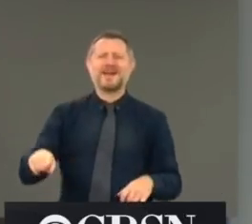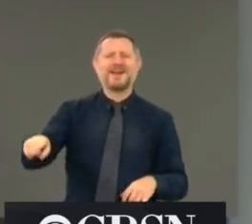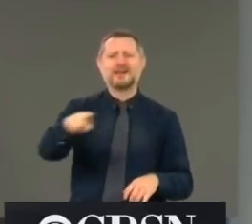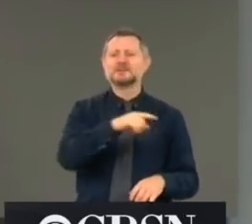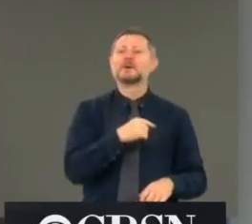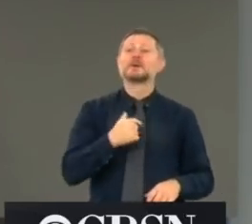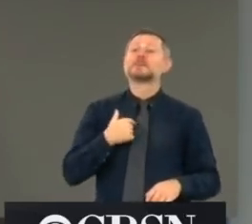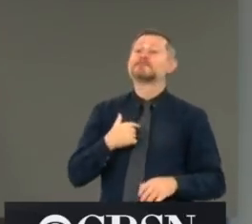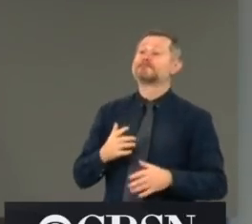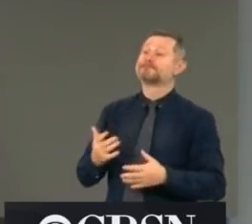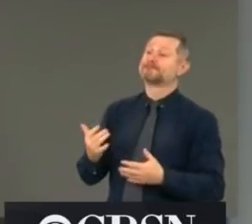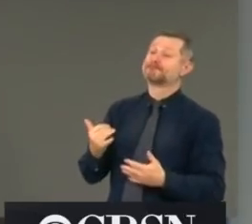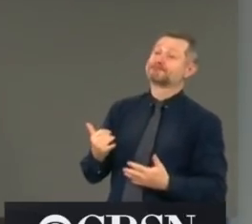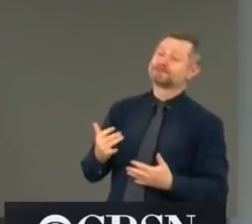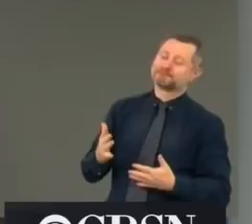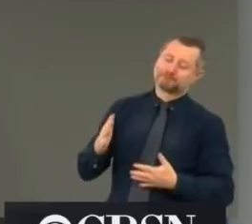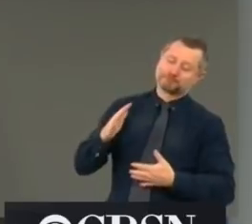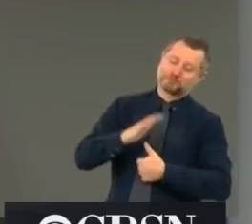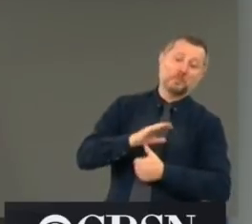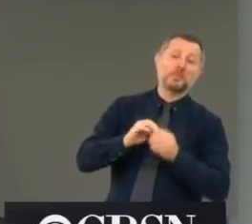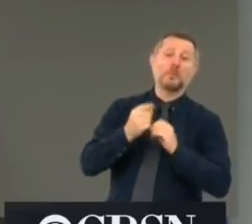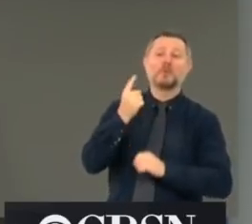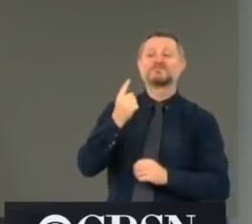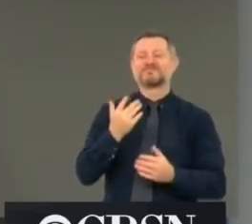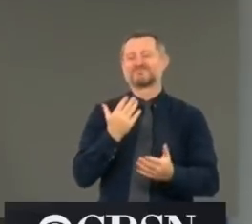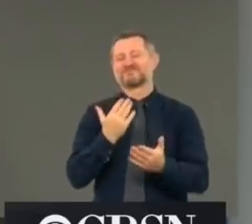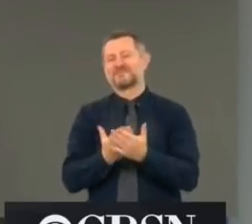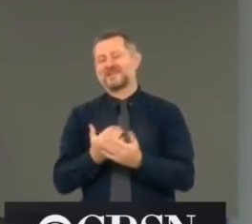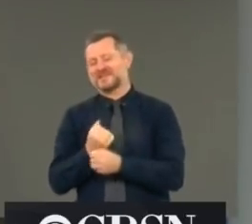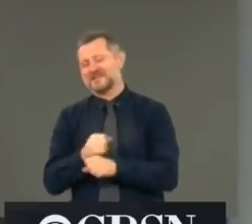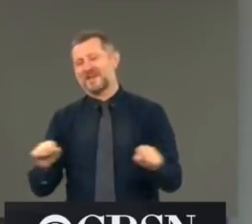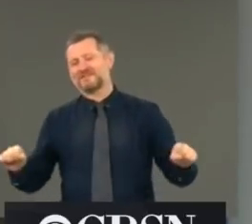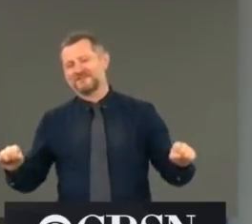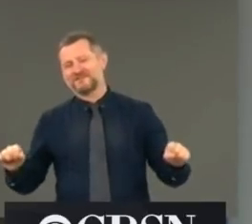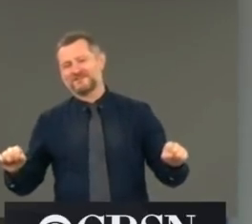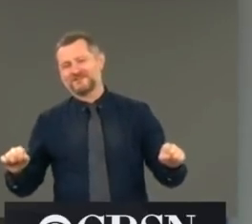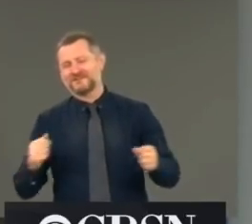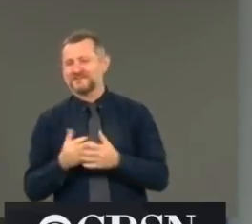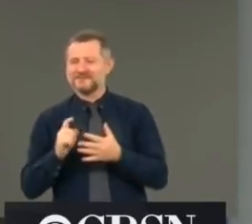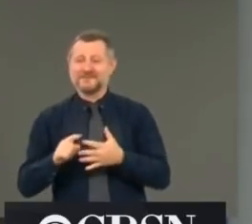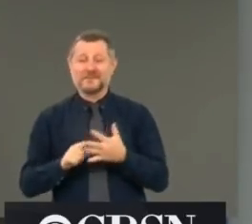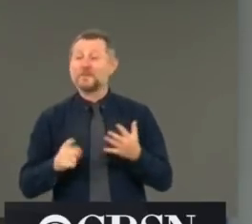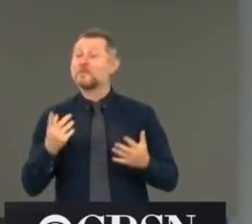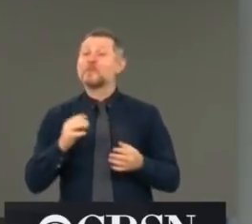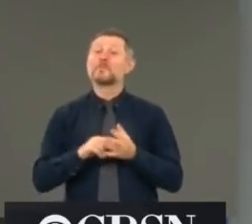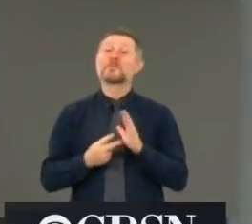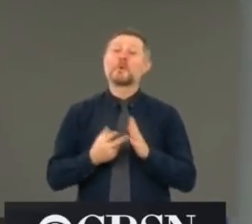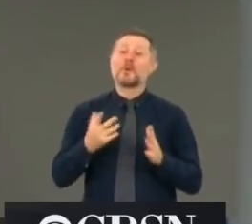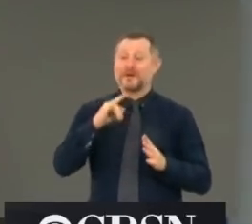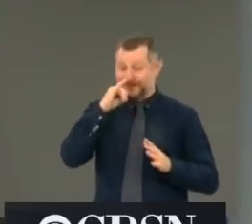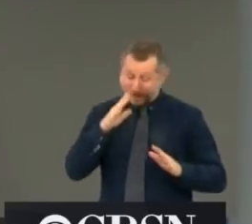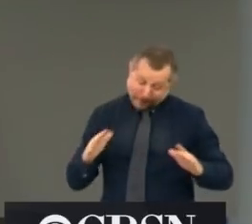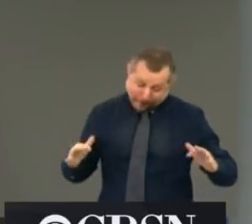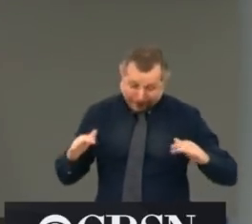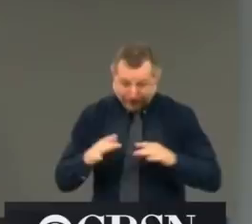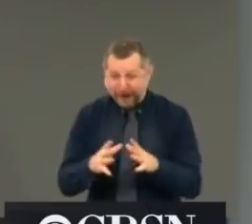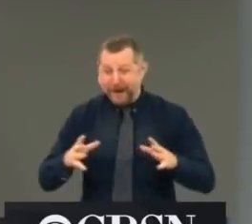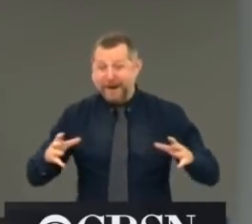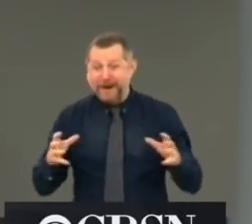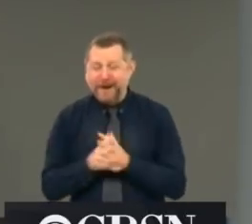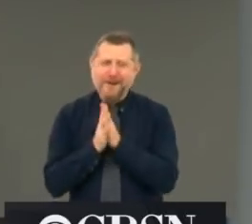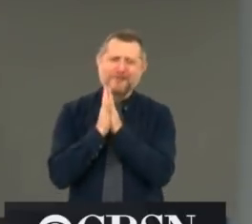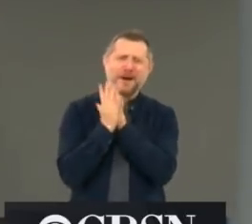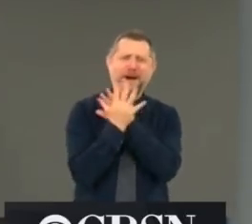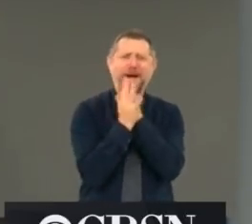and look at this from the facts. And the facts are that this is a congregate setting. There are many children who are